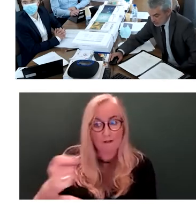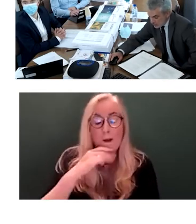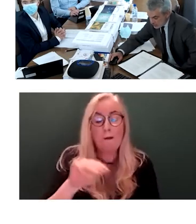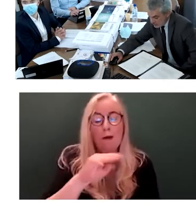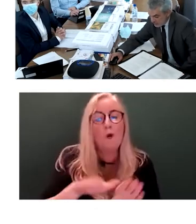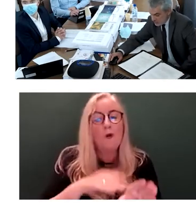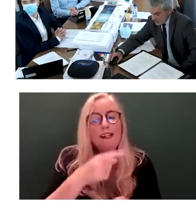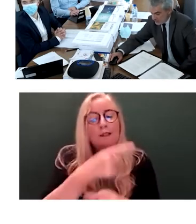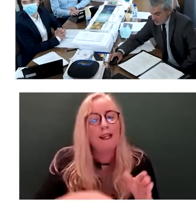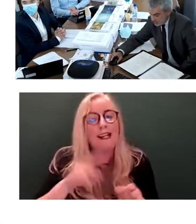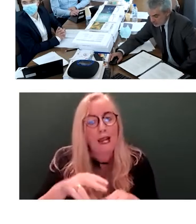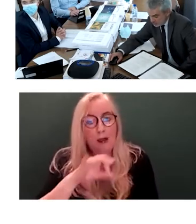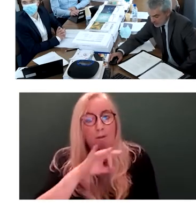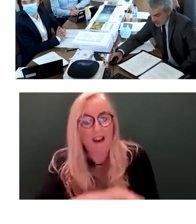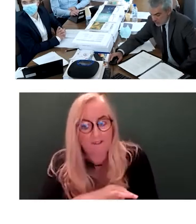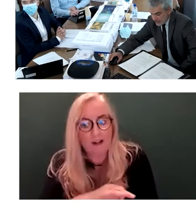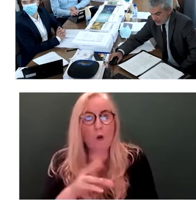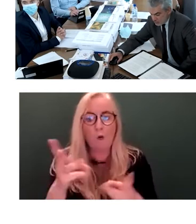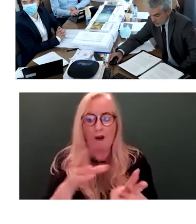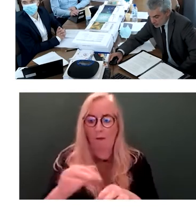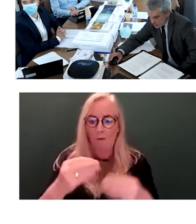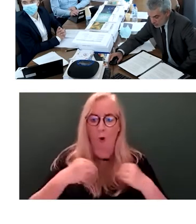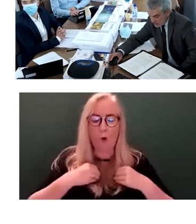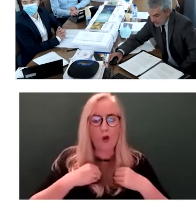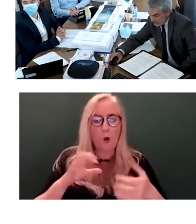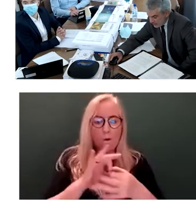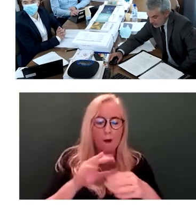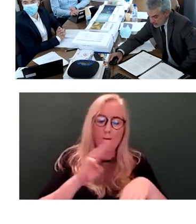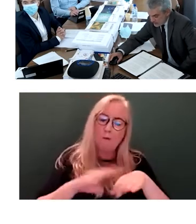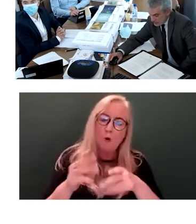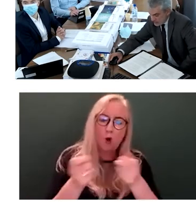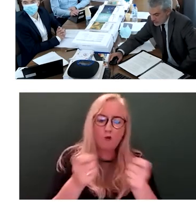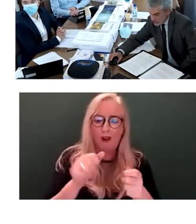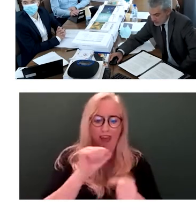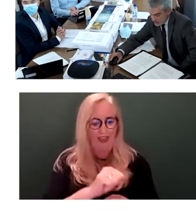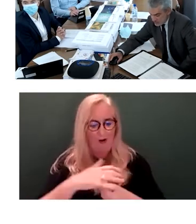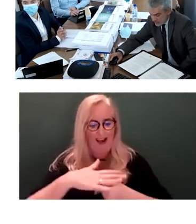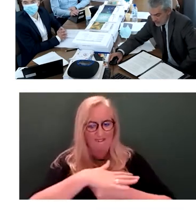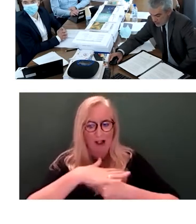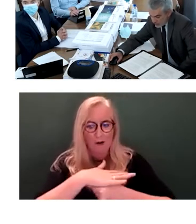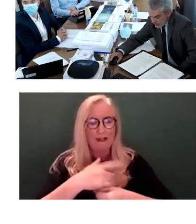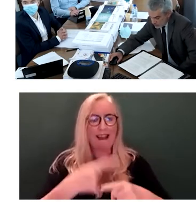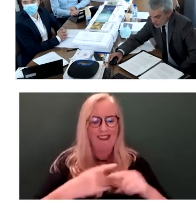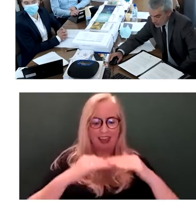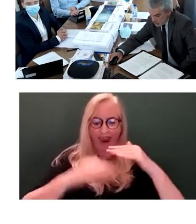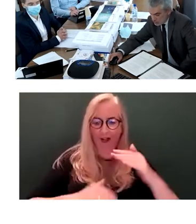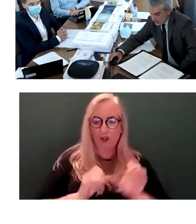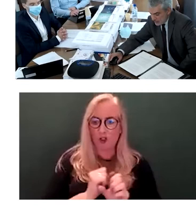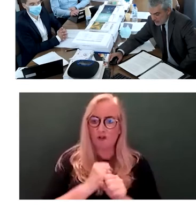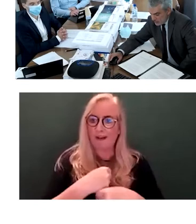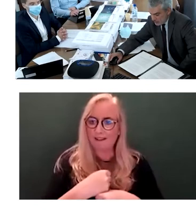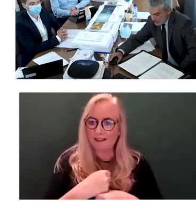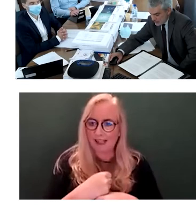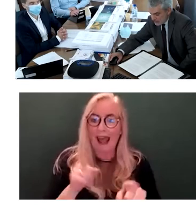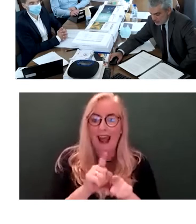benefit from working from their own home, where they have more control over their environment and potential stressors, and where they're also close to